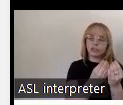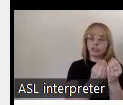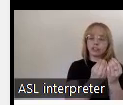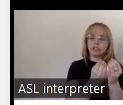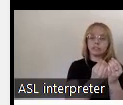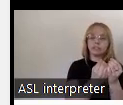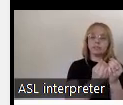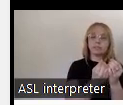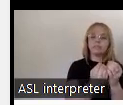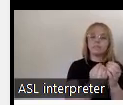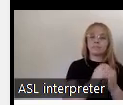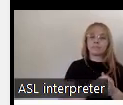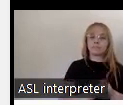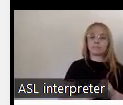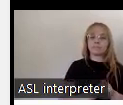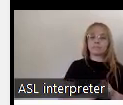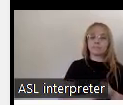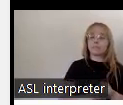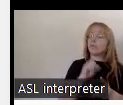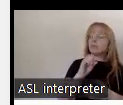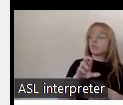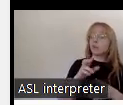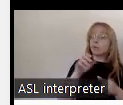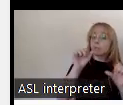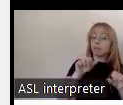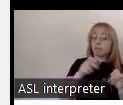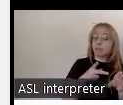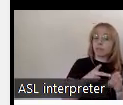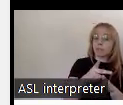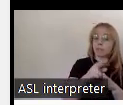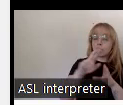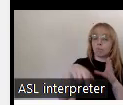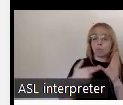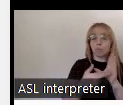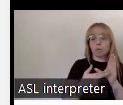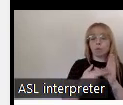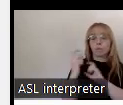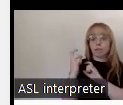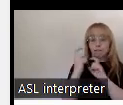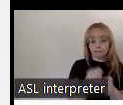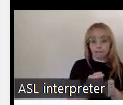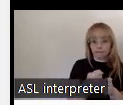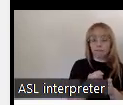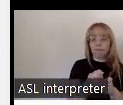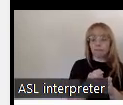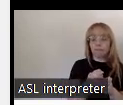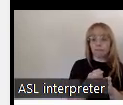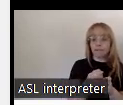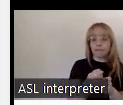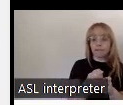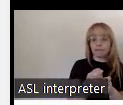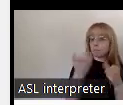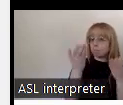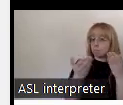what potential professional roles we can assign for you, so that you may be